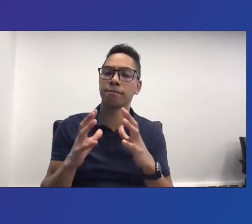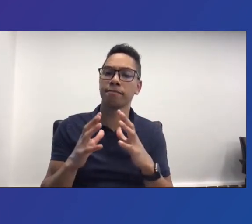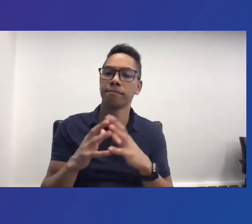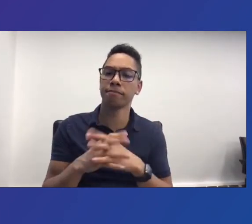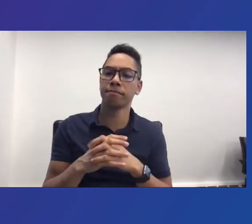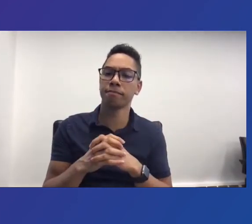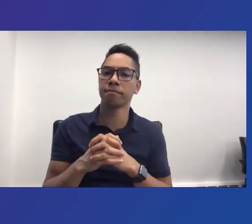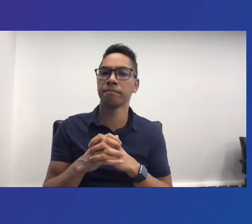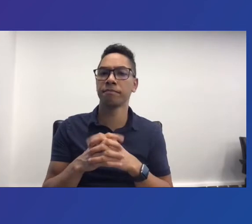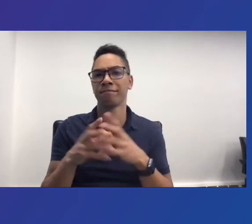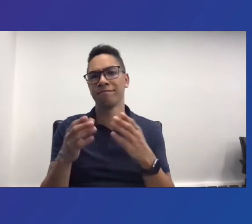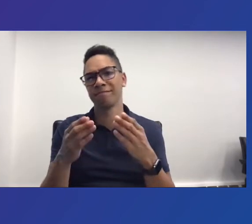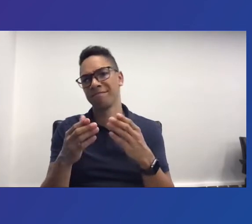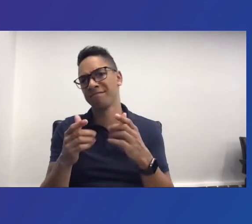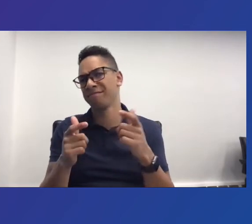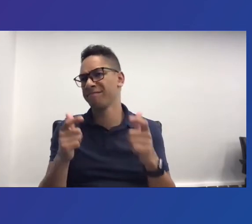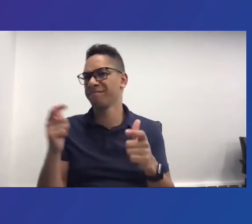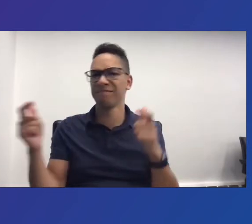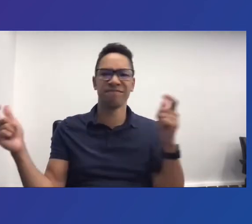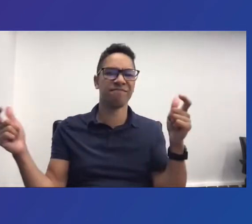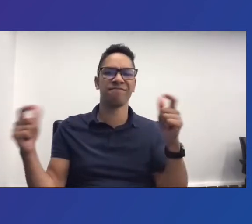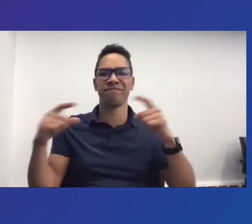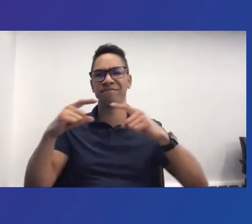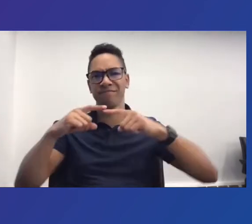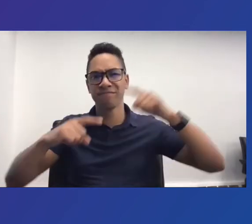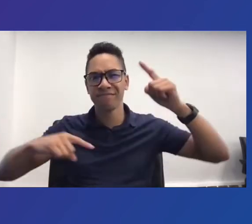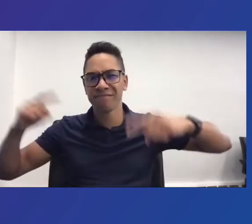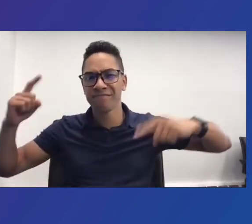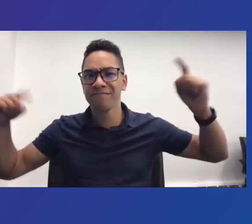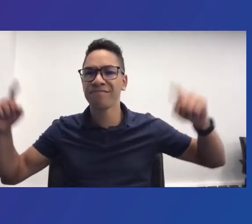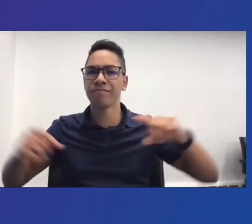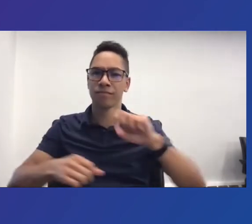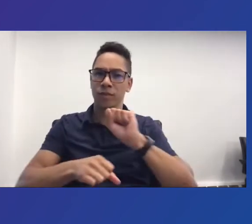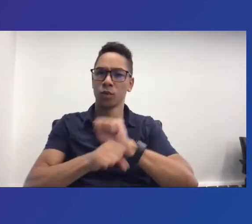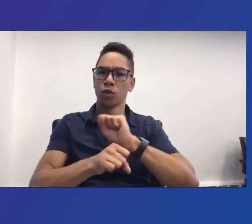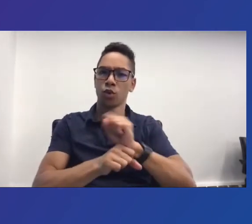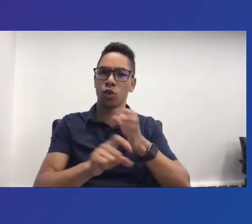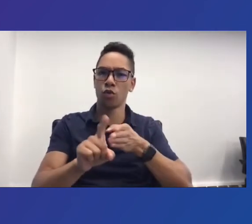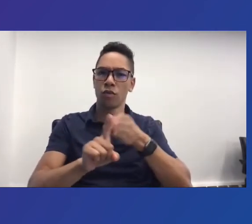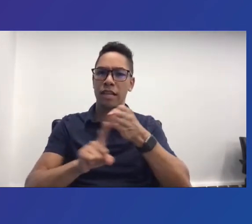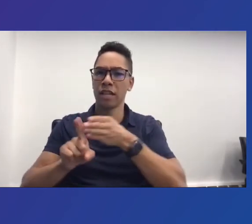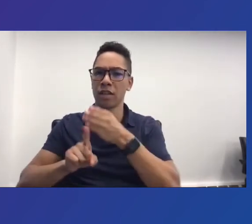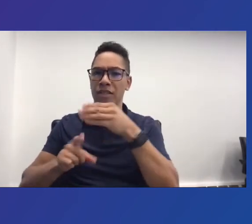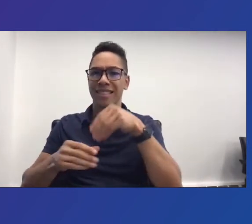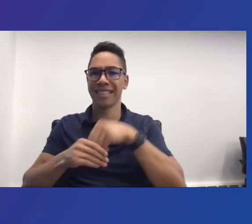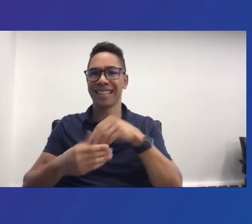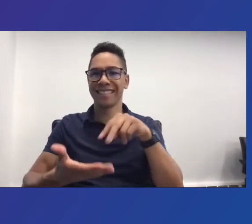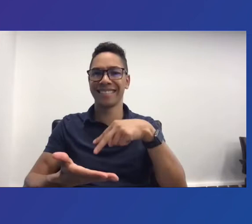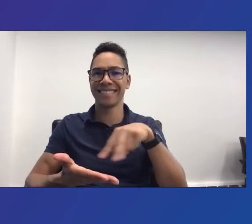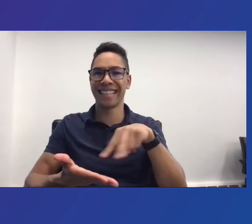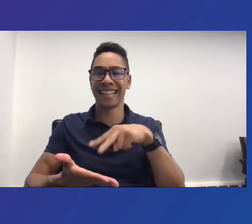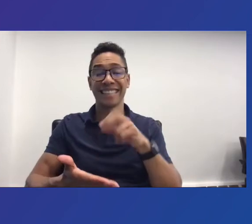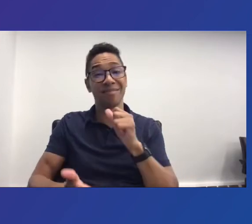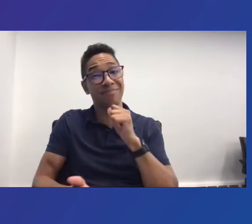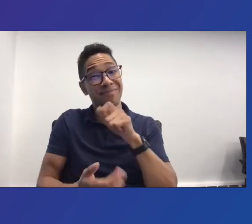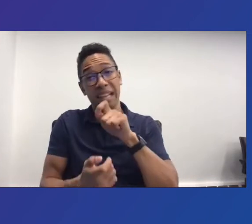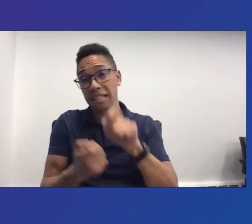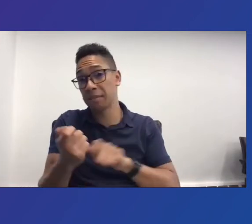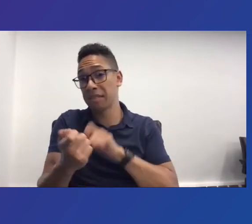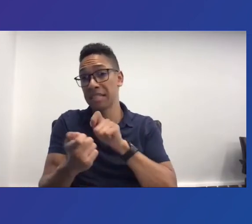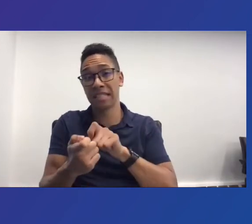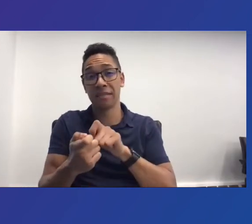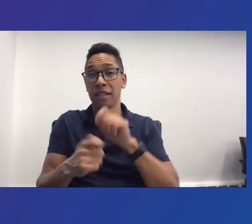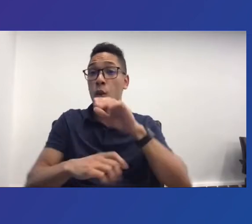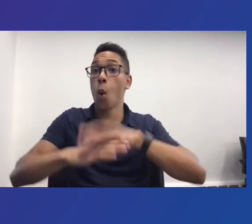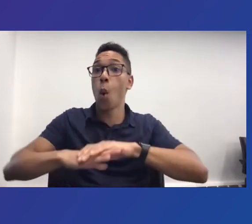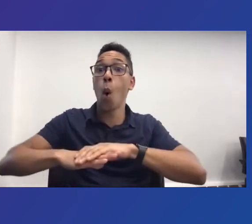the vast, diverse careers that we could have in dance that's not necessarily on the proscenium